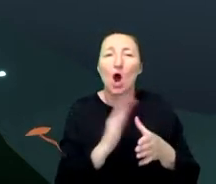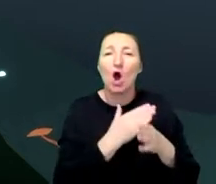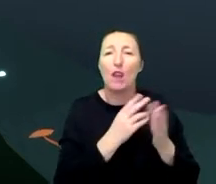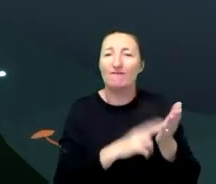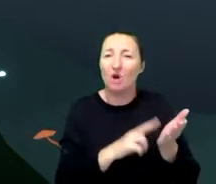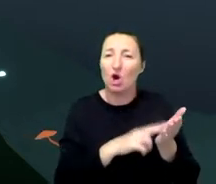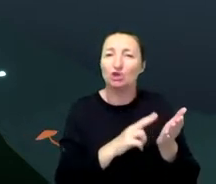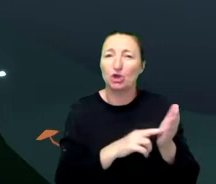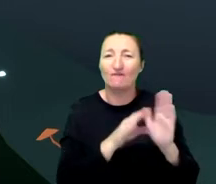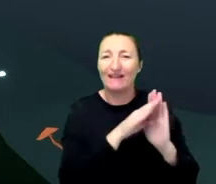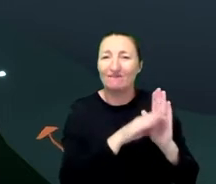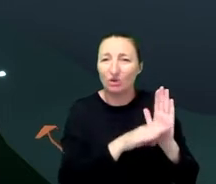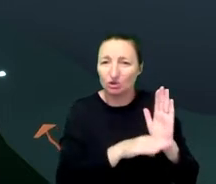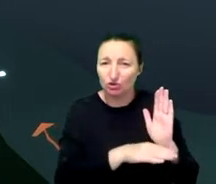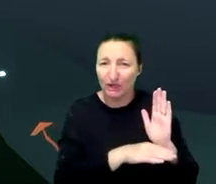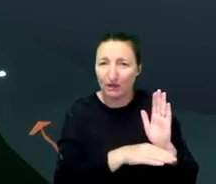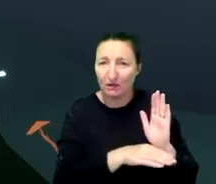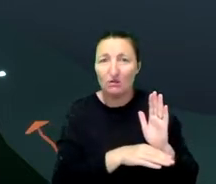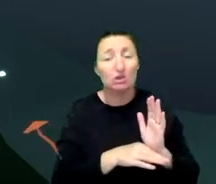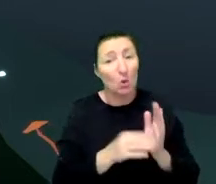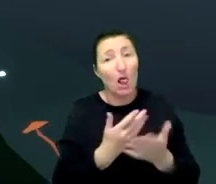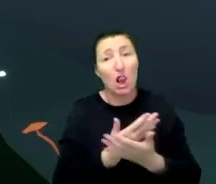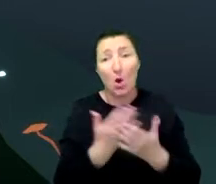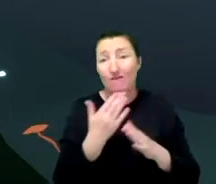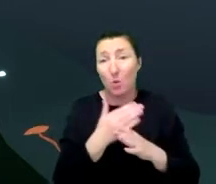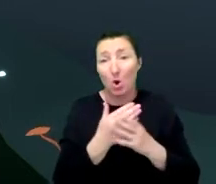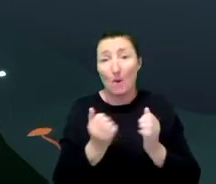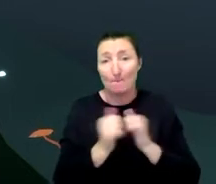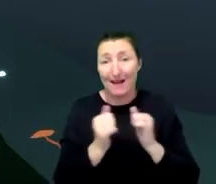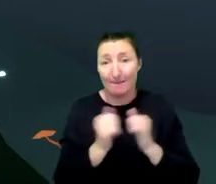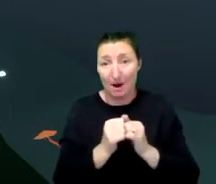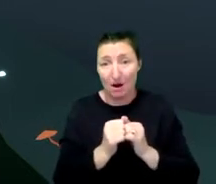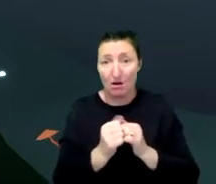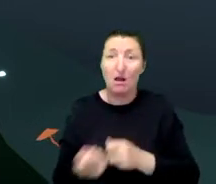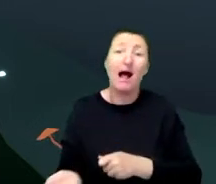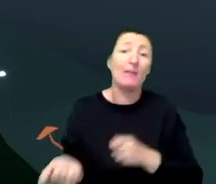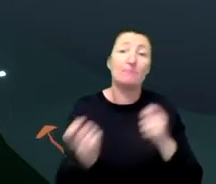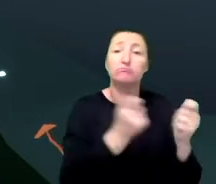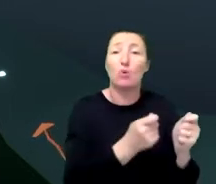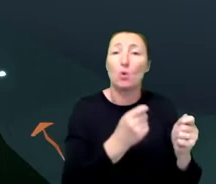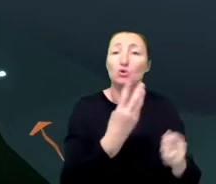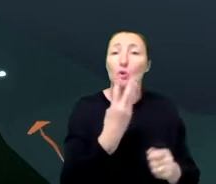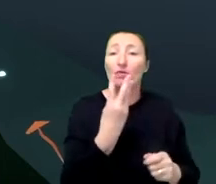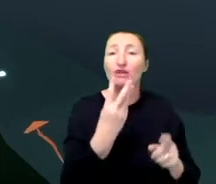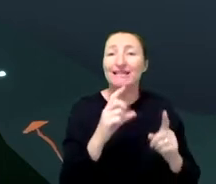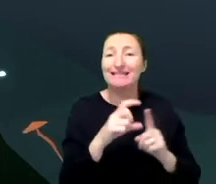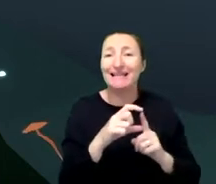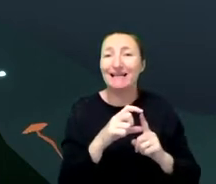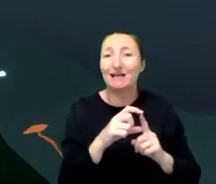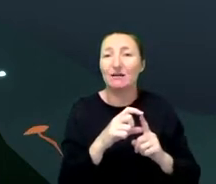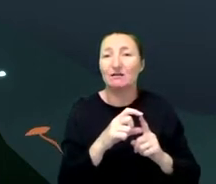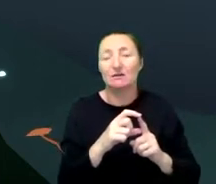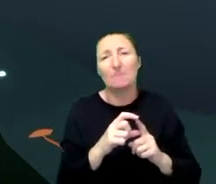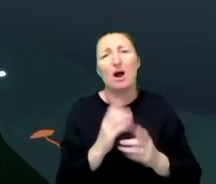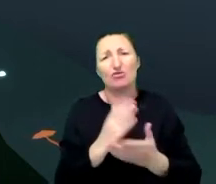like paper prototyping also, before we brought things into 3D. Our paper was like Google Drive a lot. Mm-hmm.